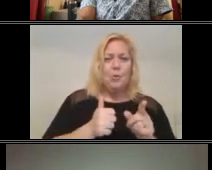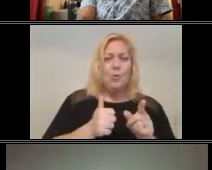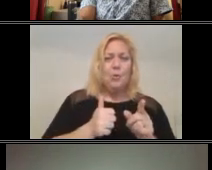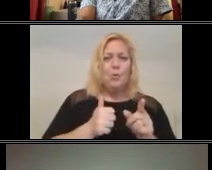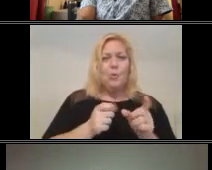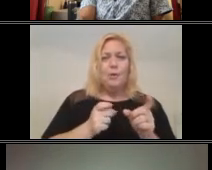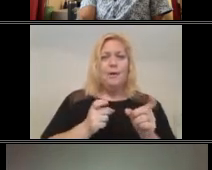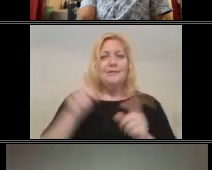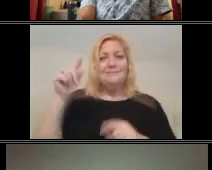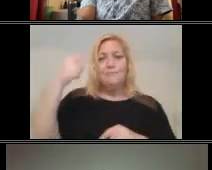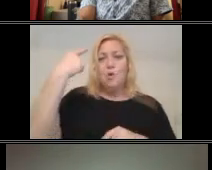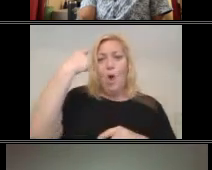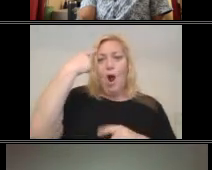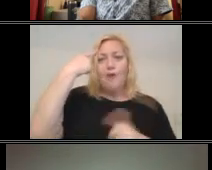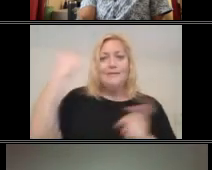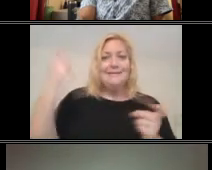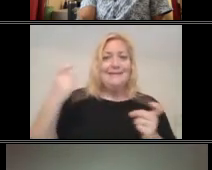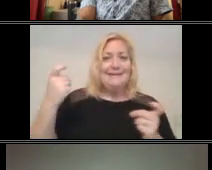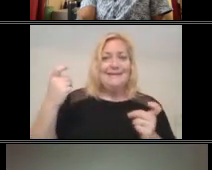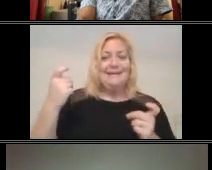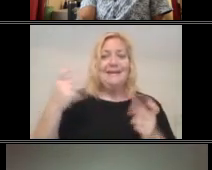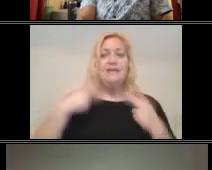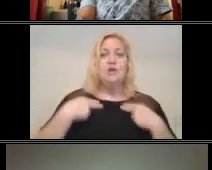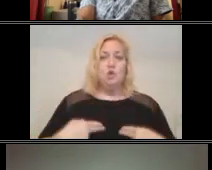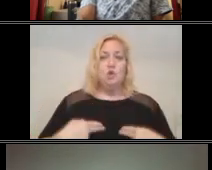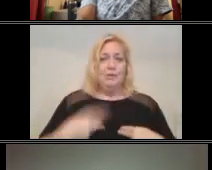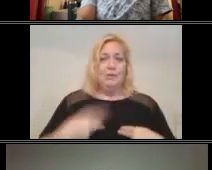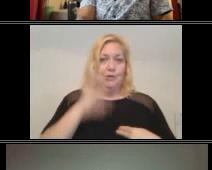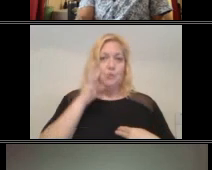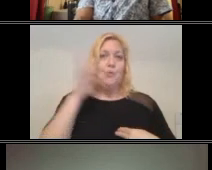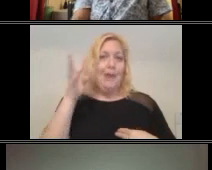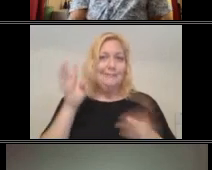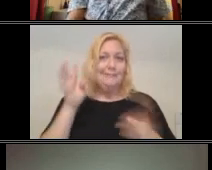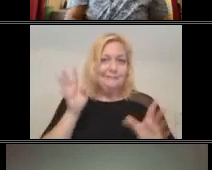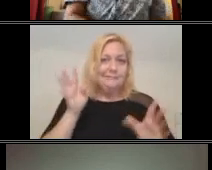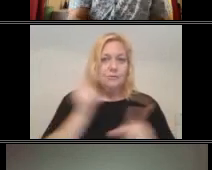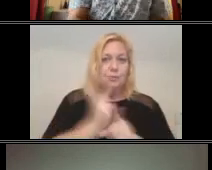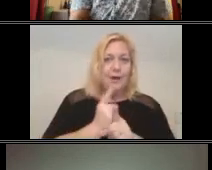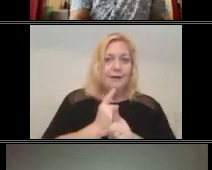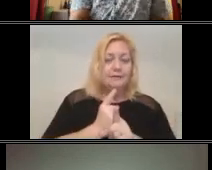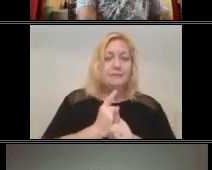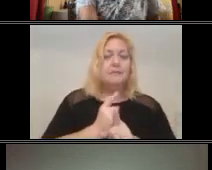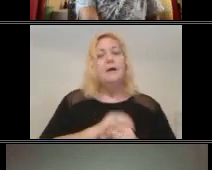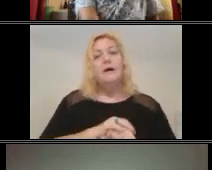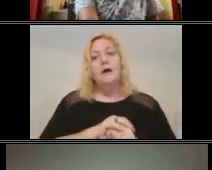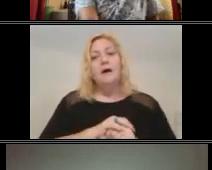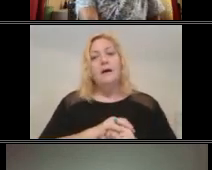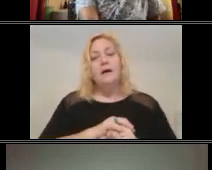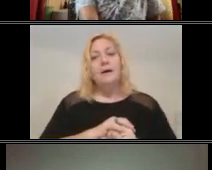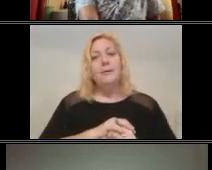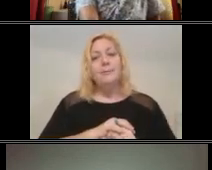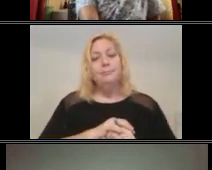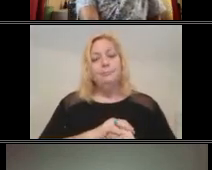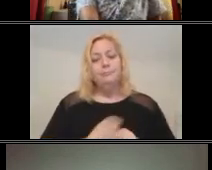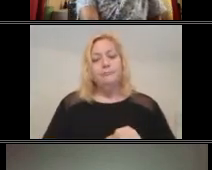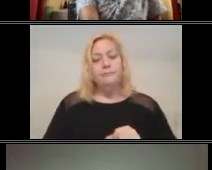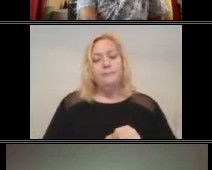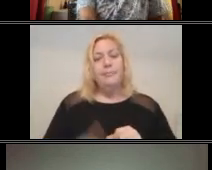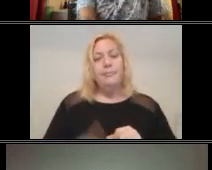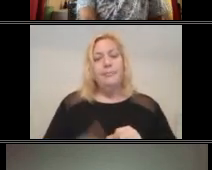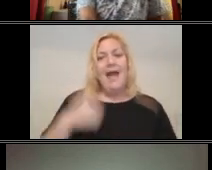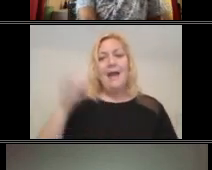bureaucracy is something that is like human created, right? It doesn't like exist in nature. And I had a professor one